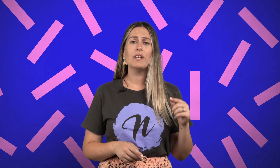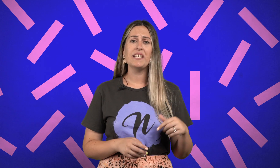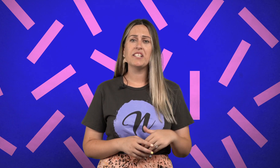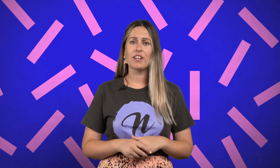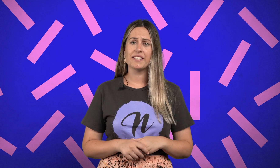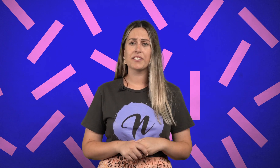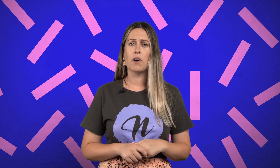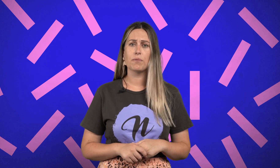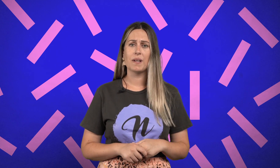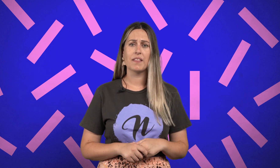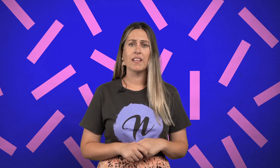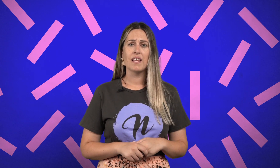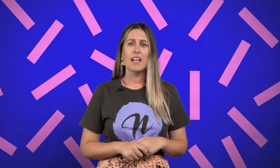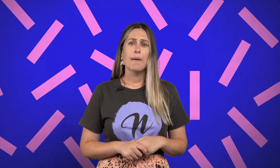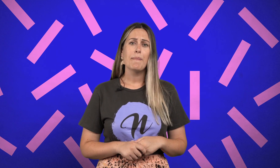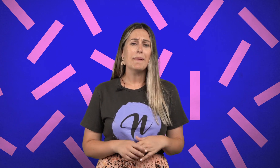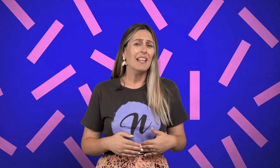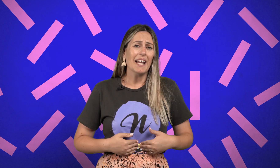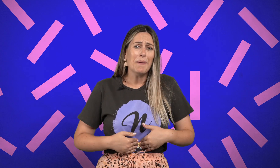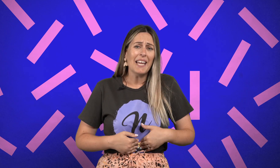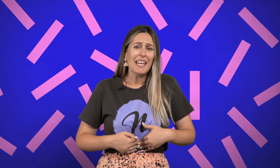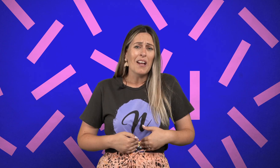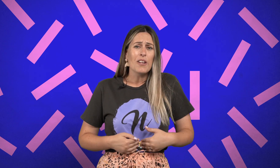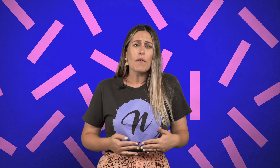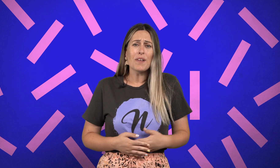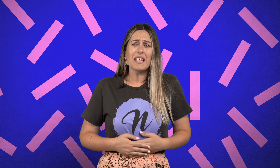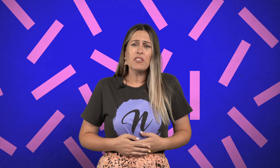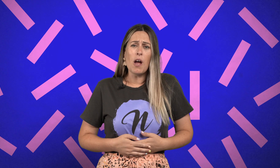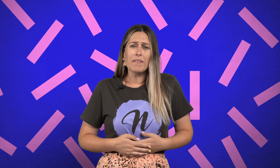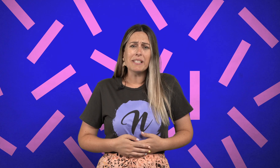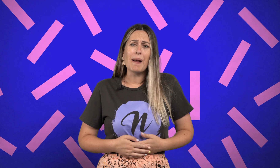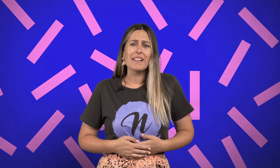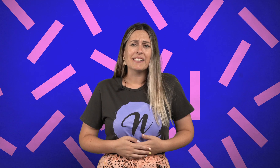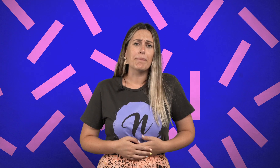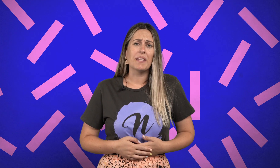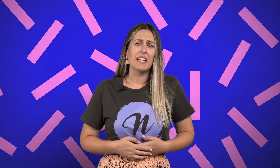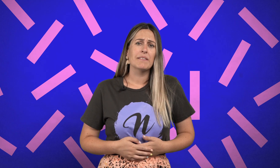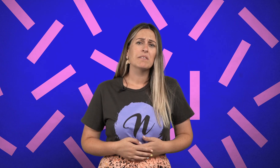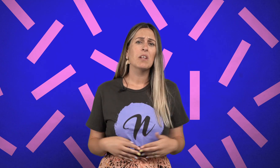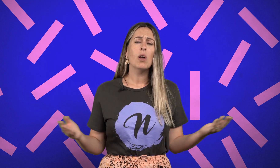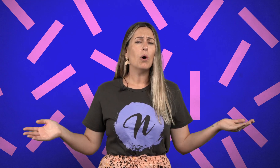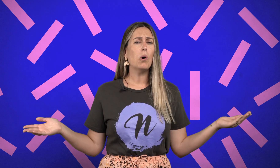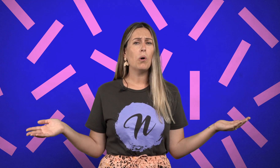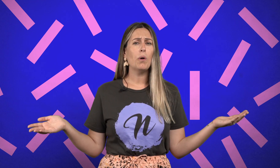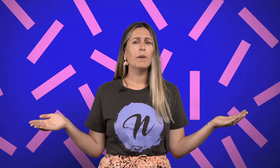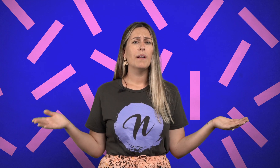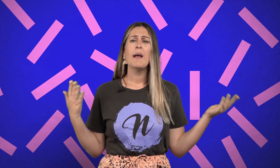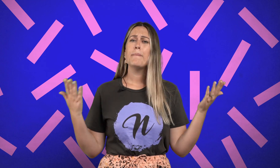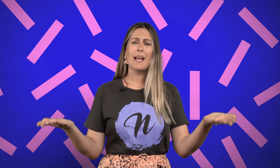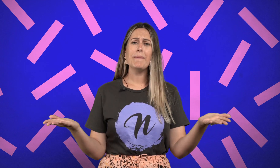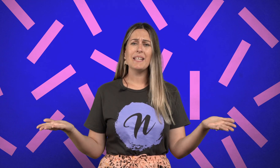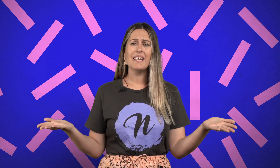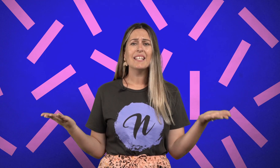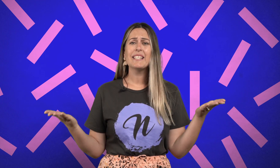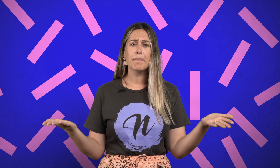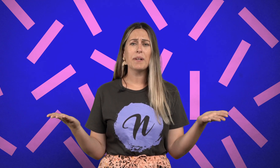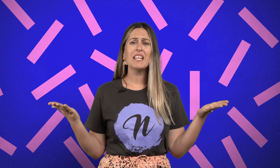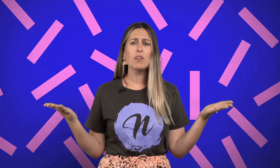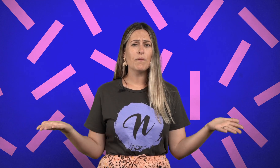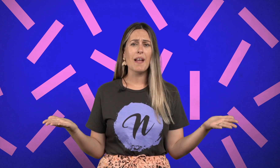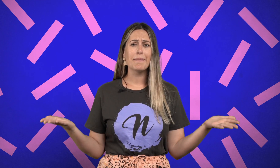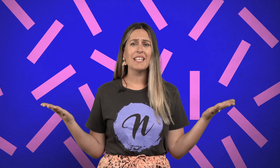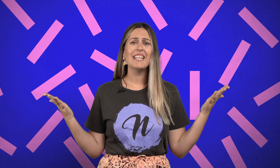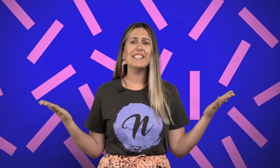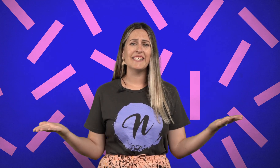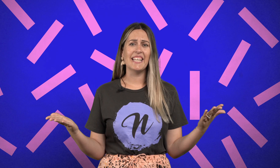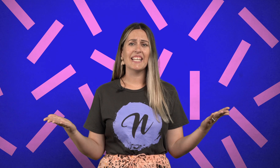something you need to trust God with. Maybe like me, you're feeling nervous about something. Or maybe somebody